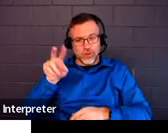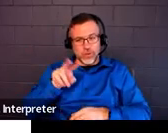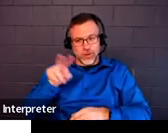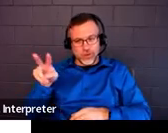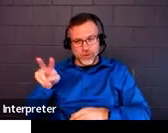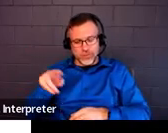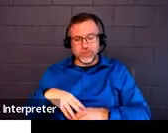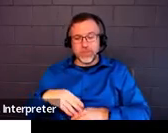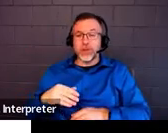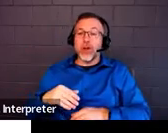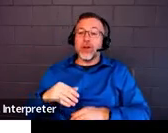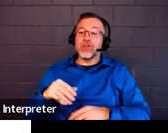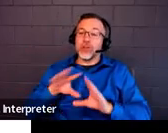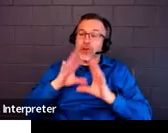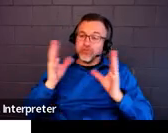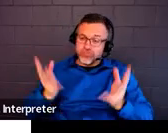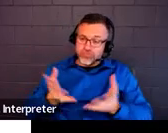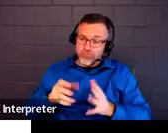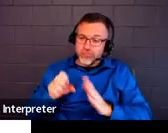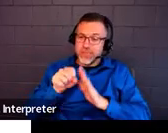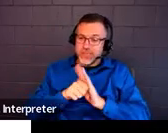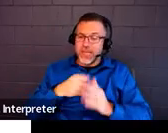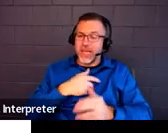the 1% cap.